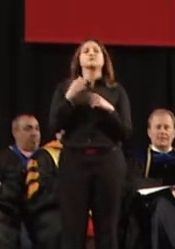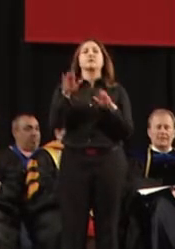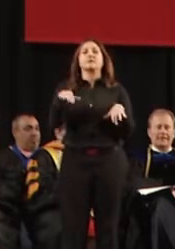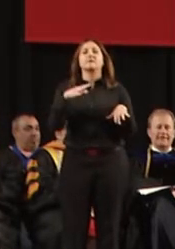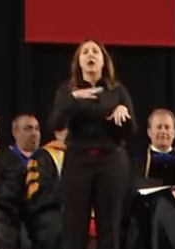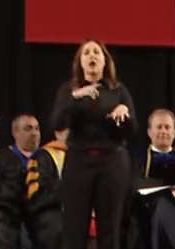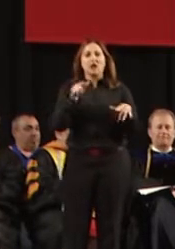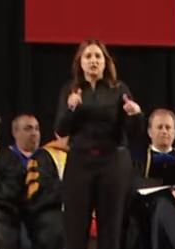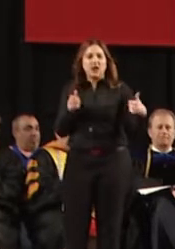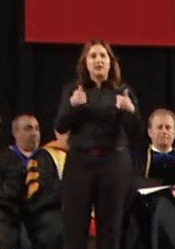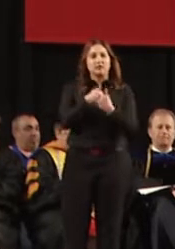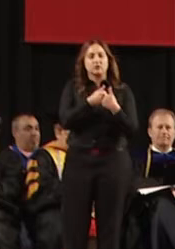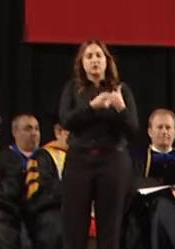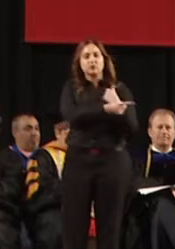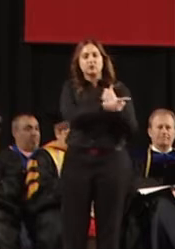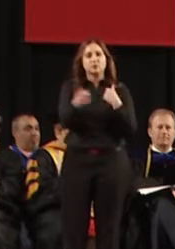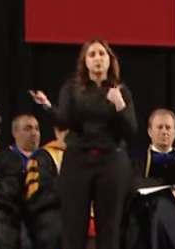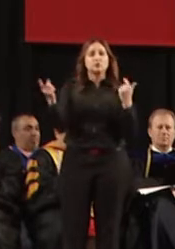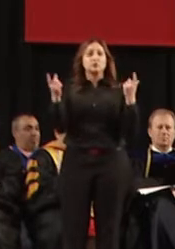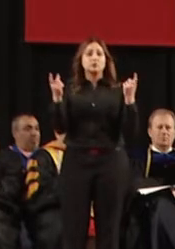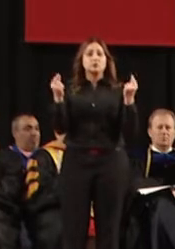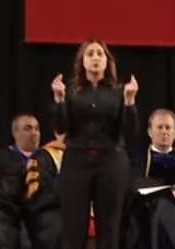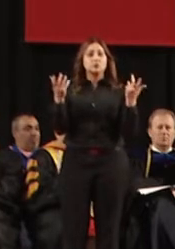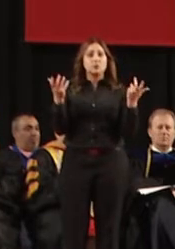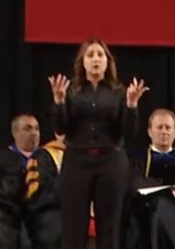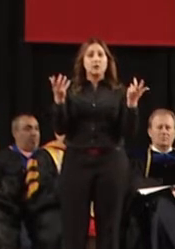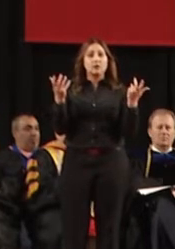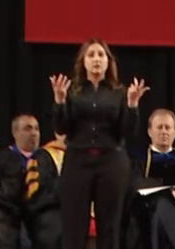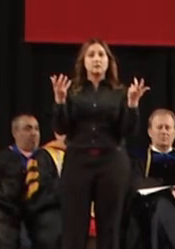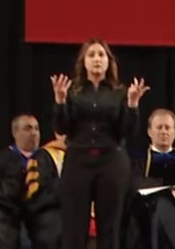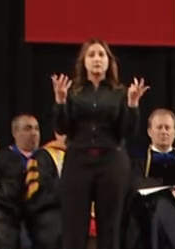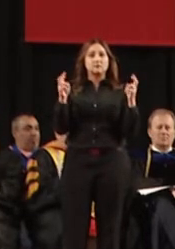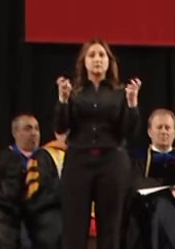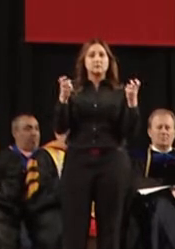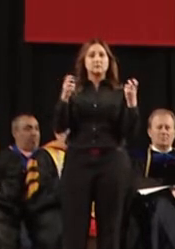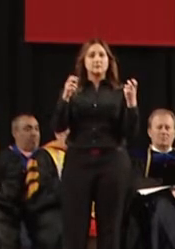here into the world and be hip.